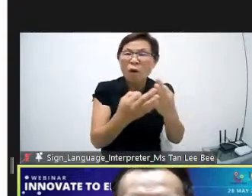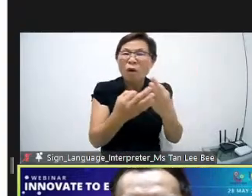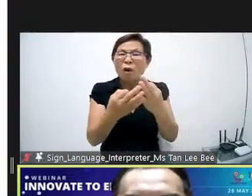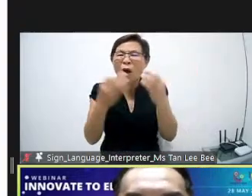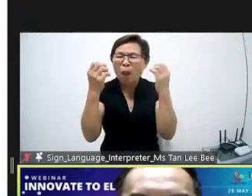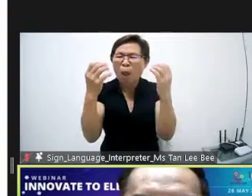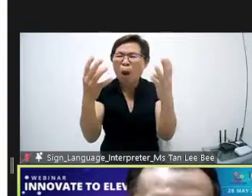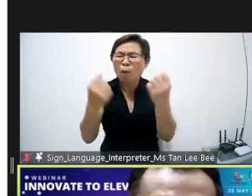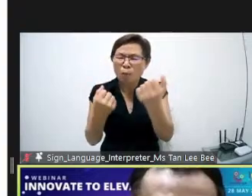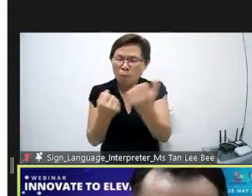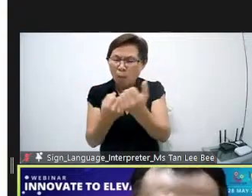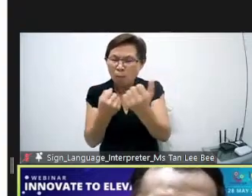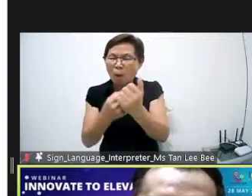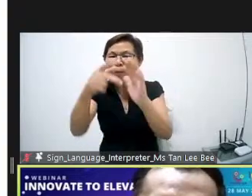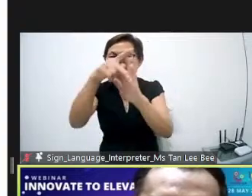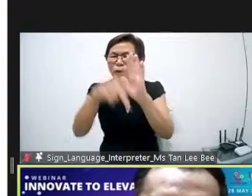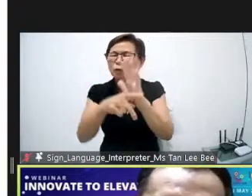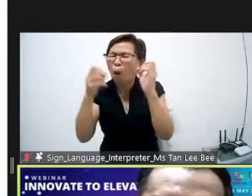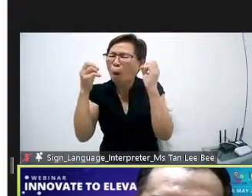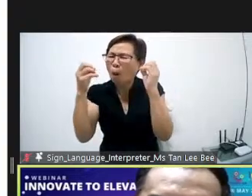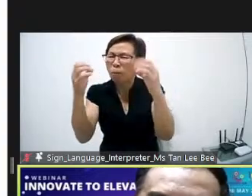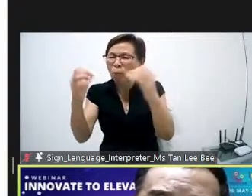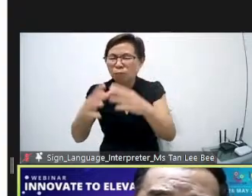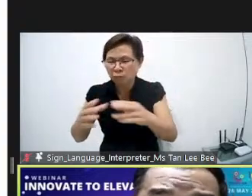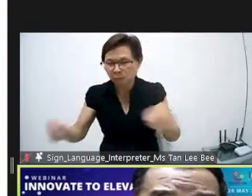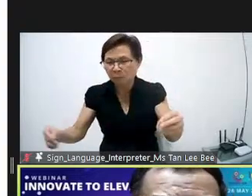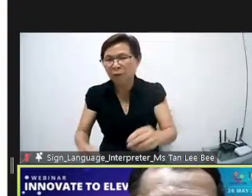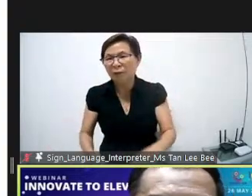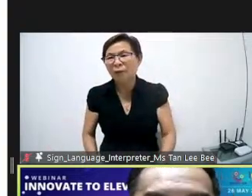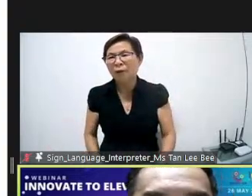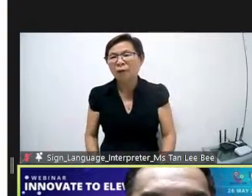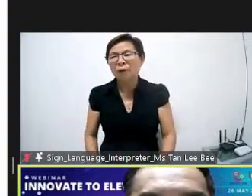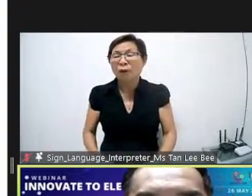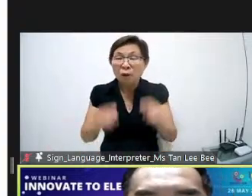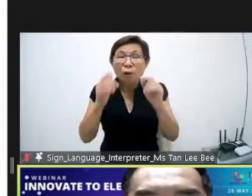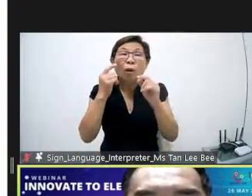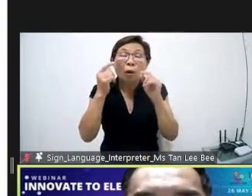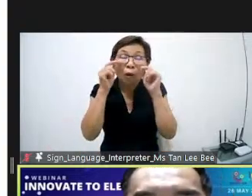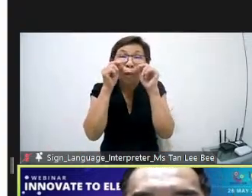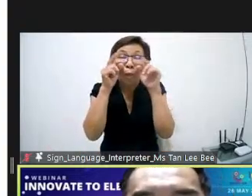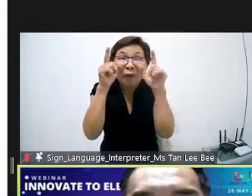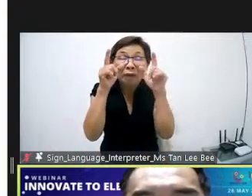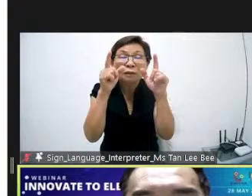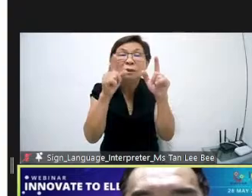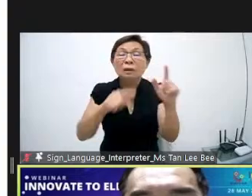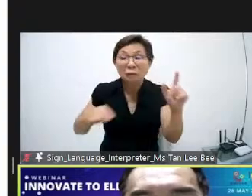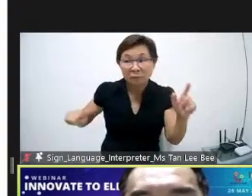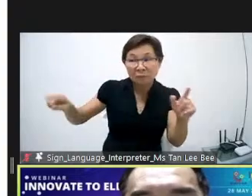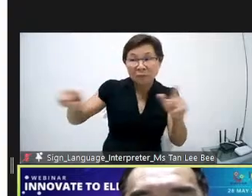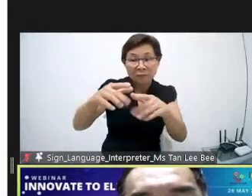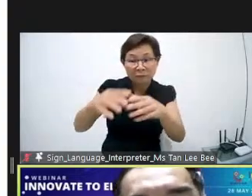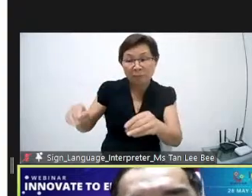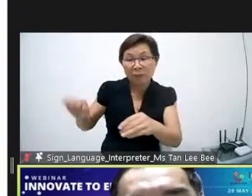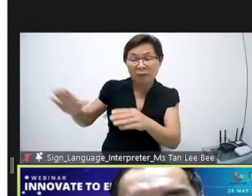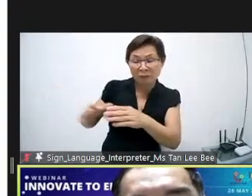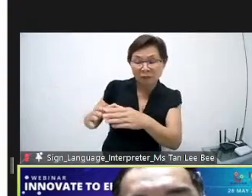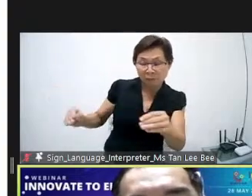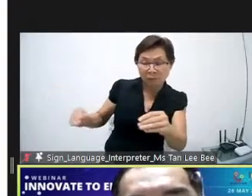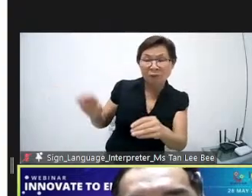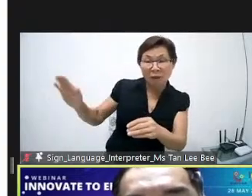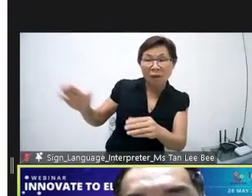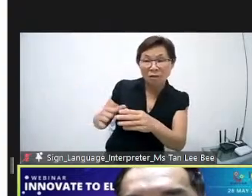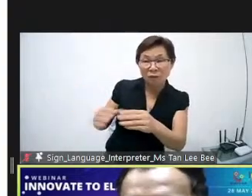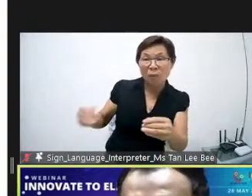of supporting policies. In terms of awareness, also they have a